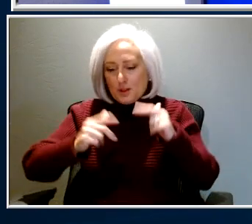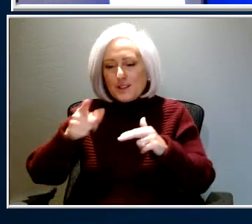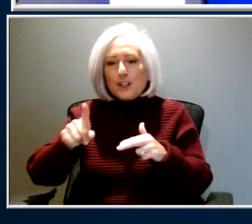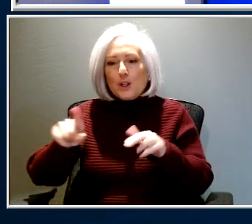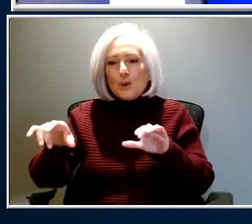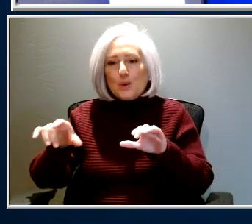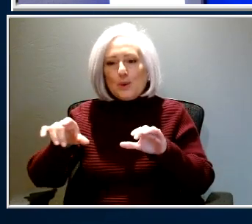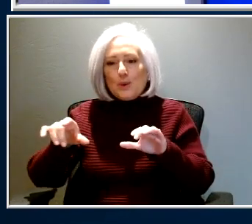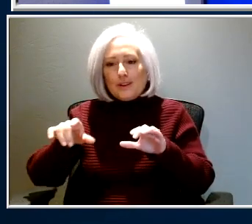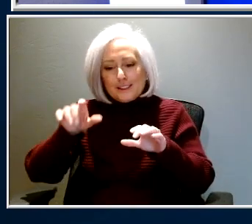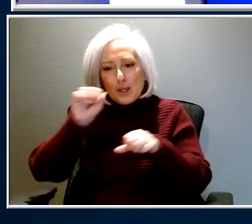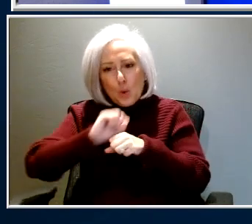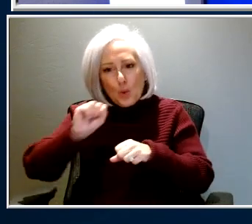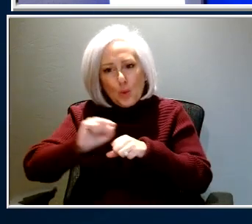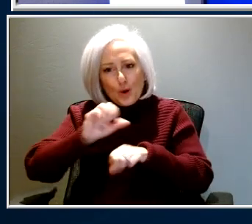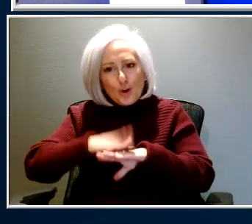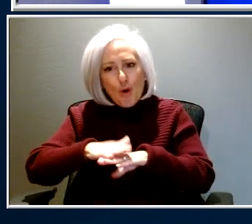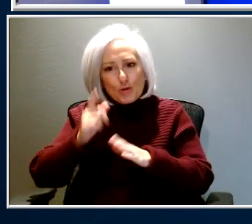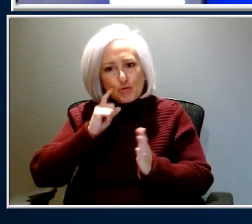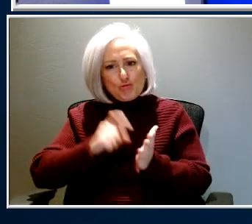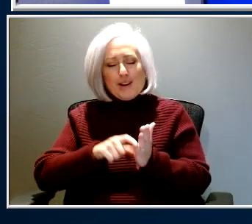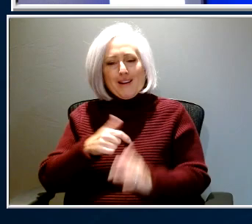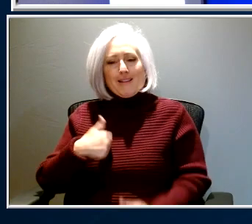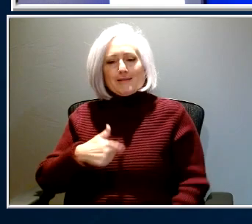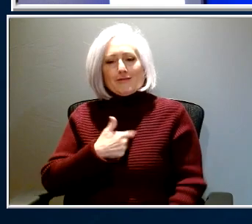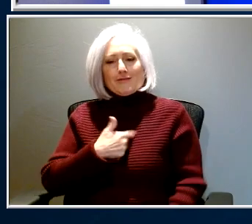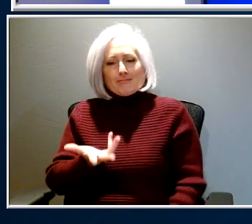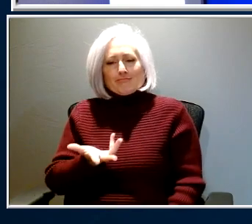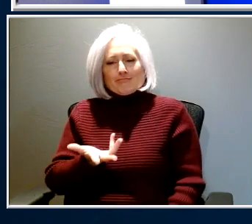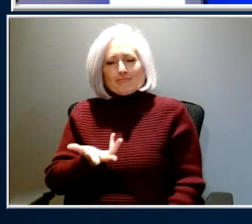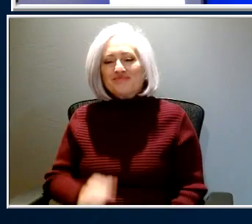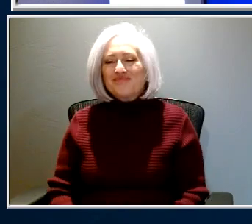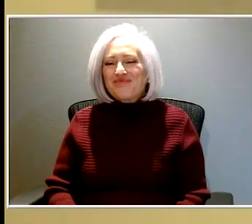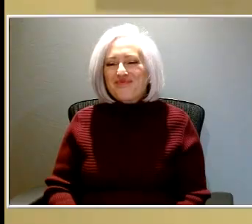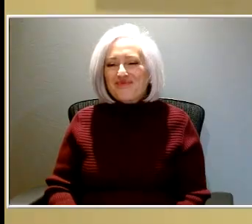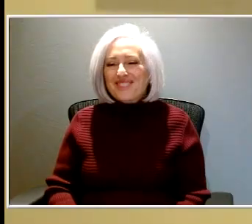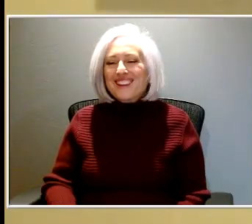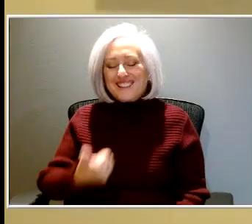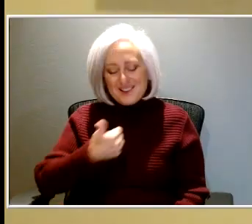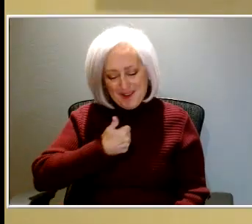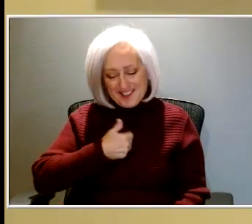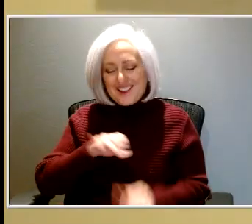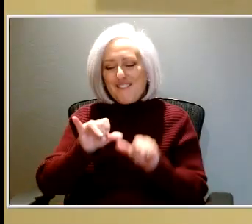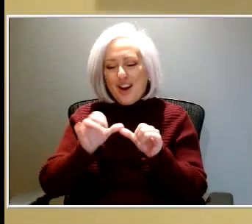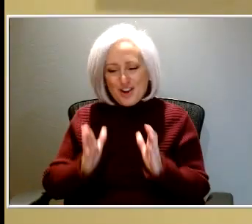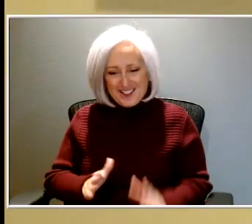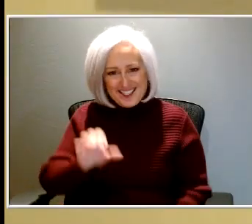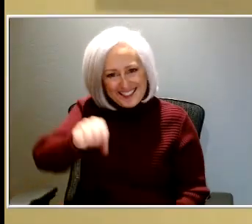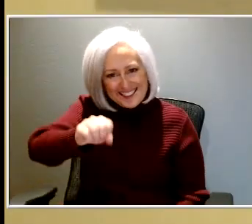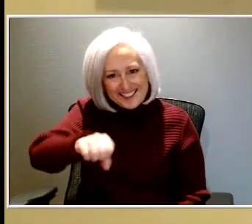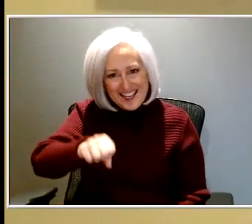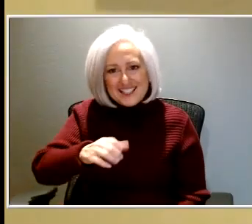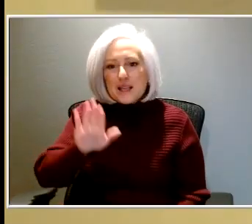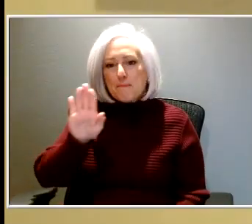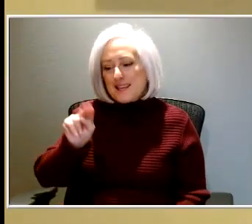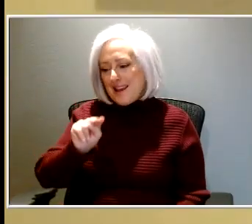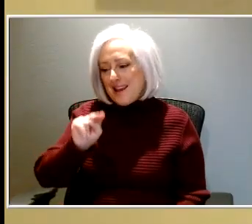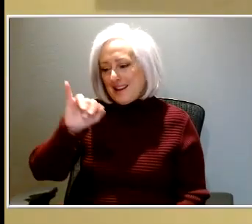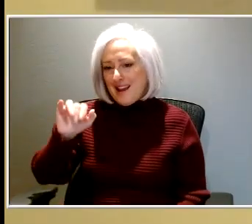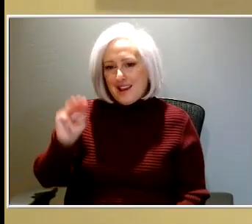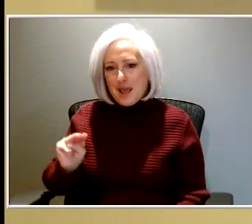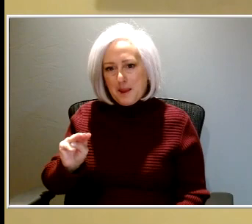might recognize. Well, first of all, I am an architect, and my firm is B&IM. And when I say